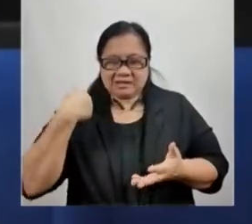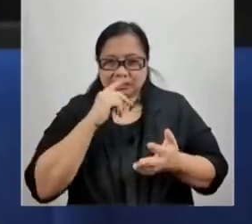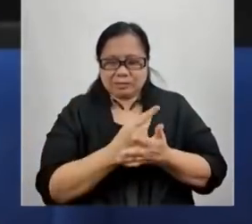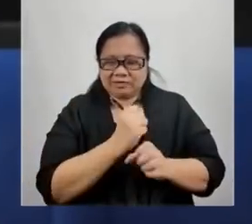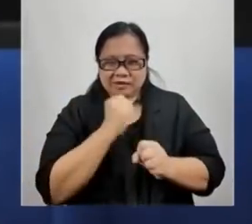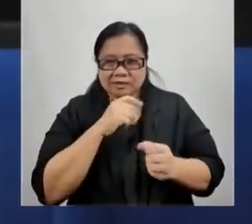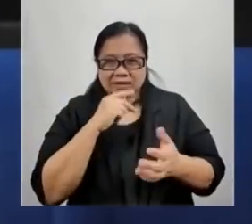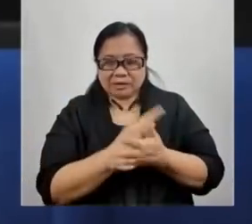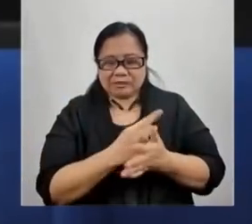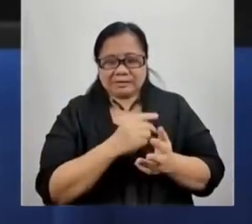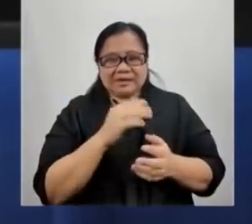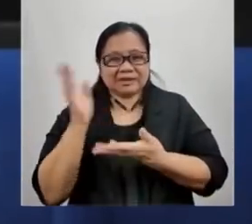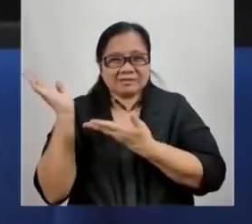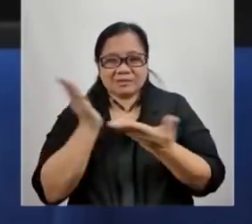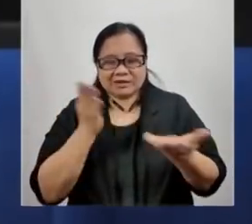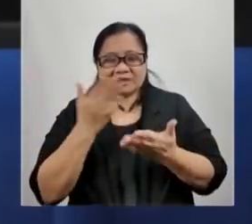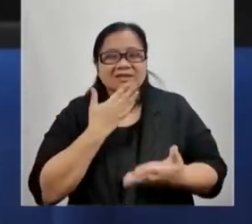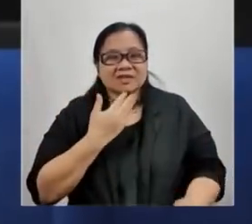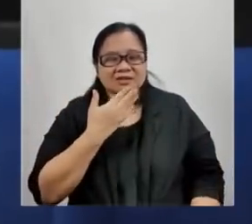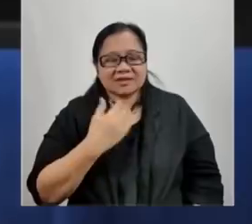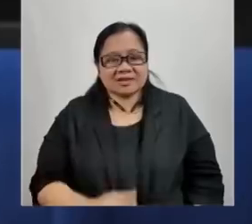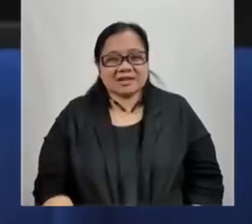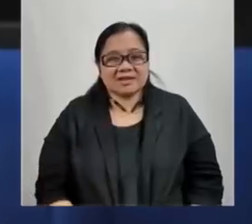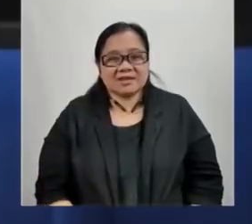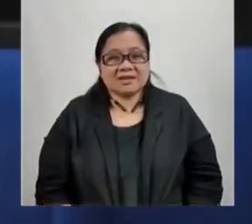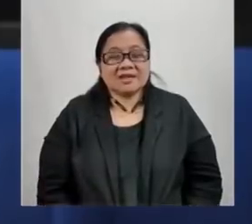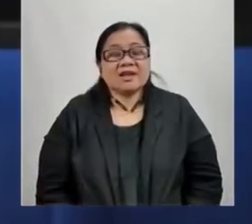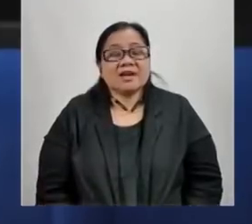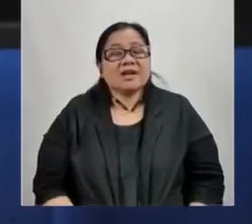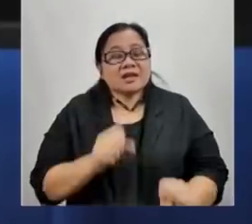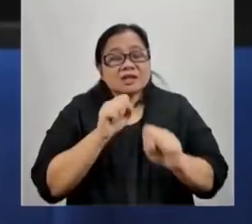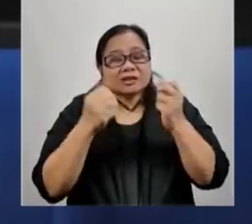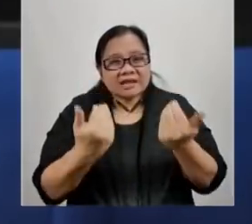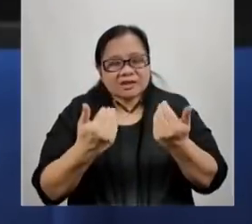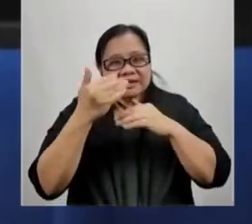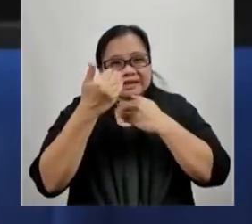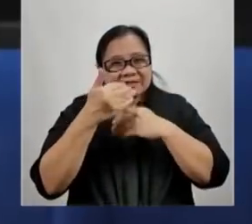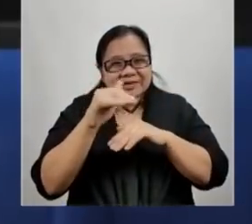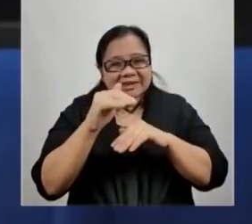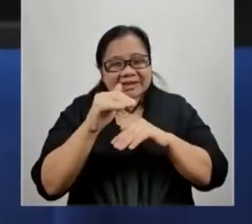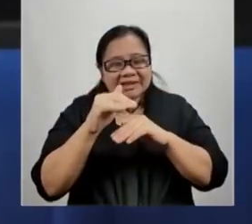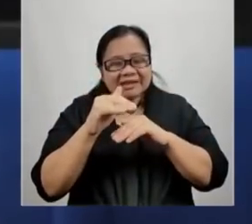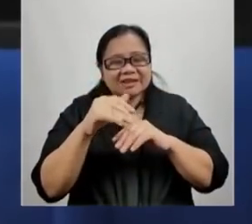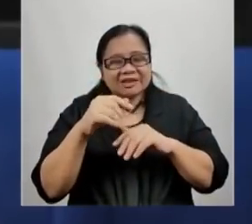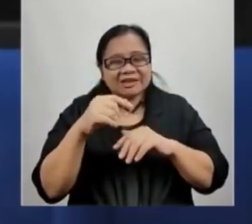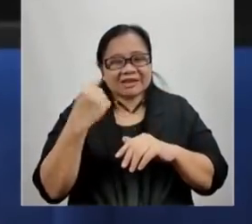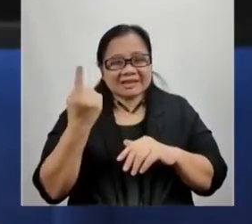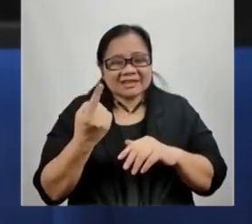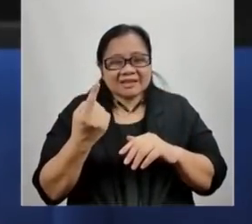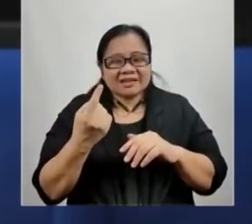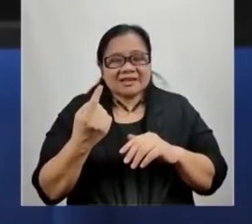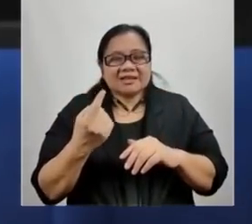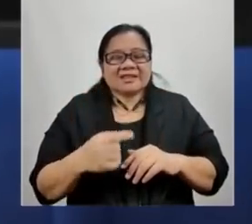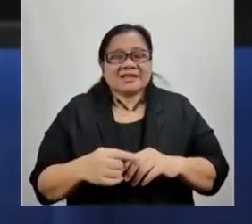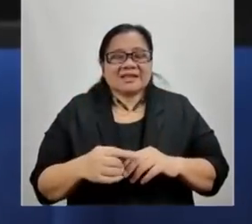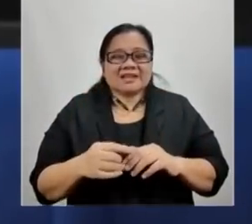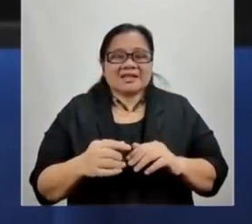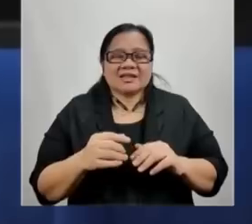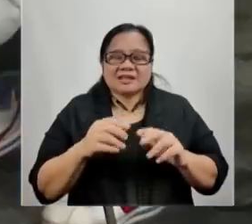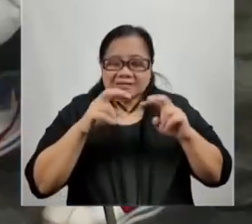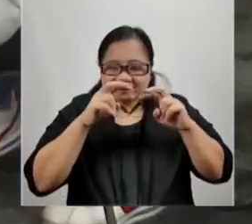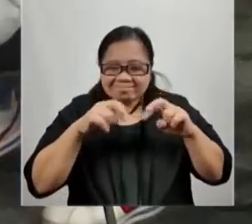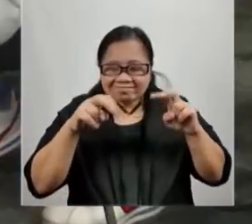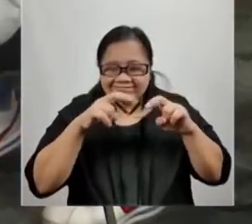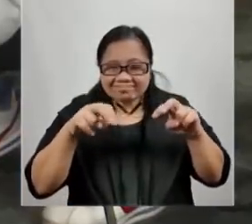we can only limit our answers to those that will not affect the fairness of such an investigation. First